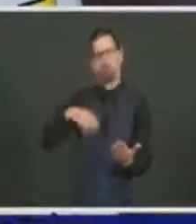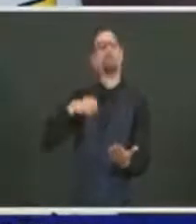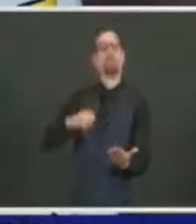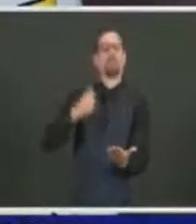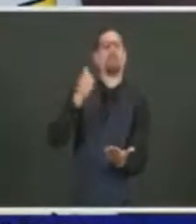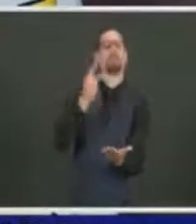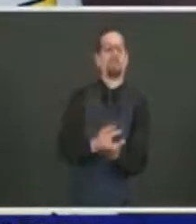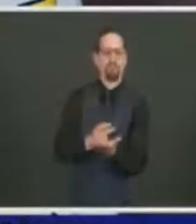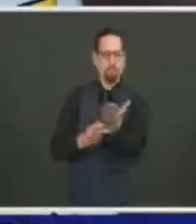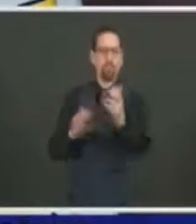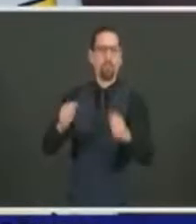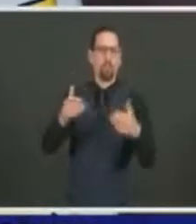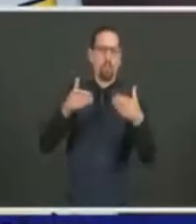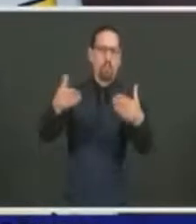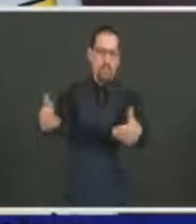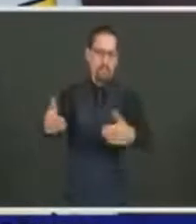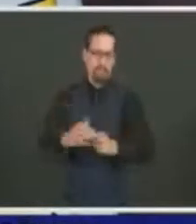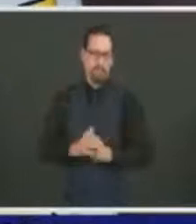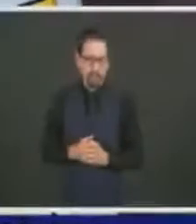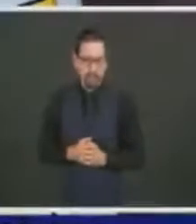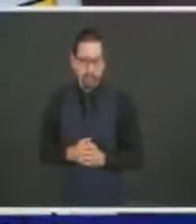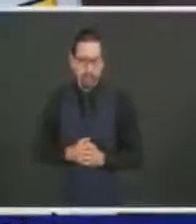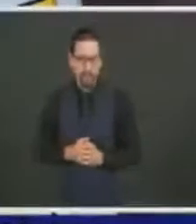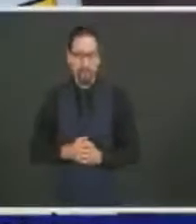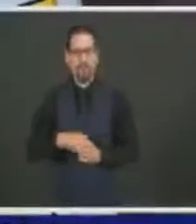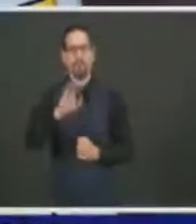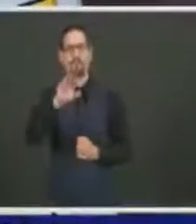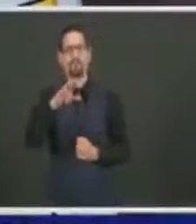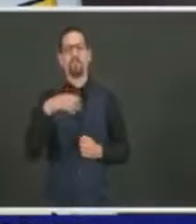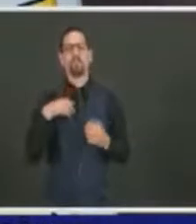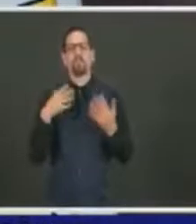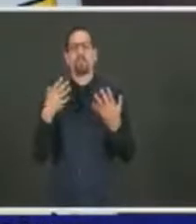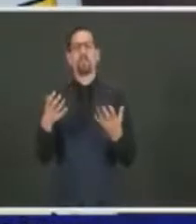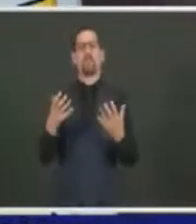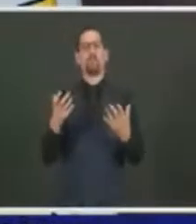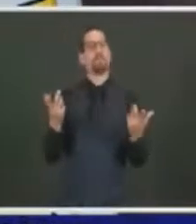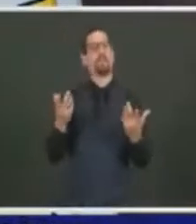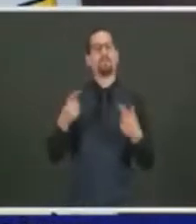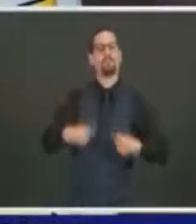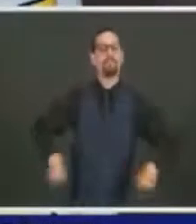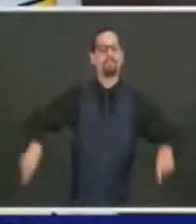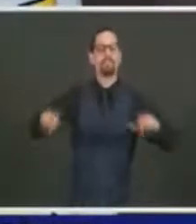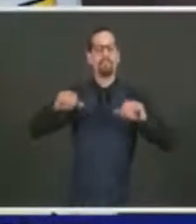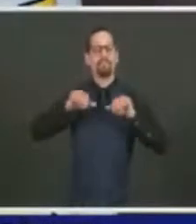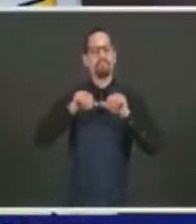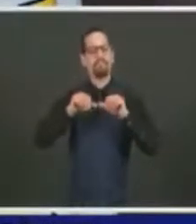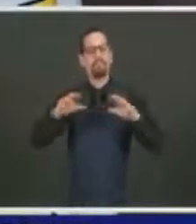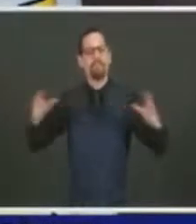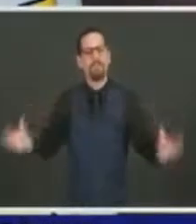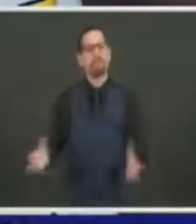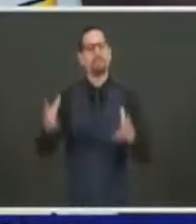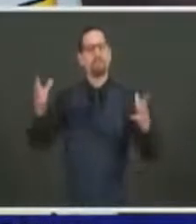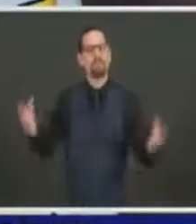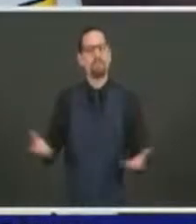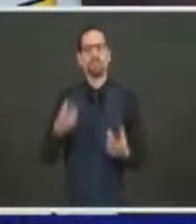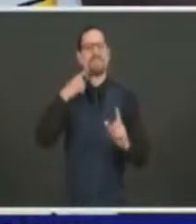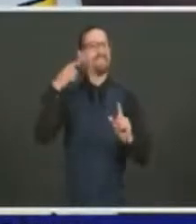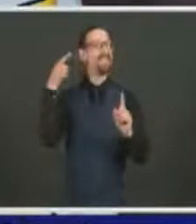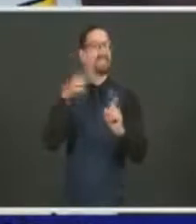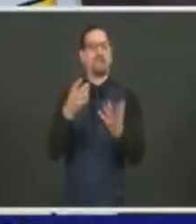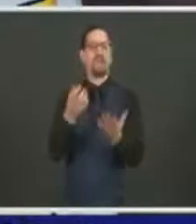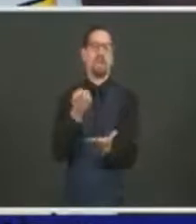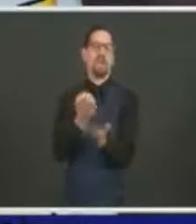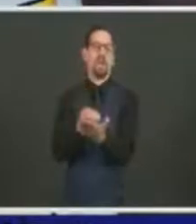Now, what I said before, this is all about enabling commerce. I want to encourage additional growth of the economy and getting as many people back to work